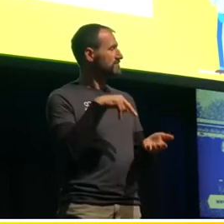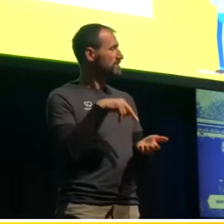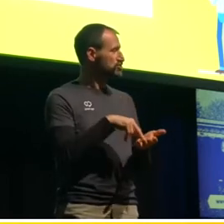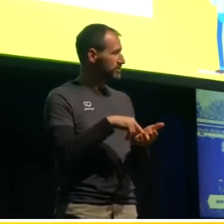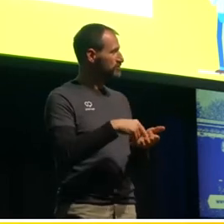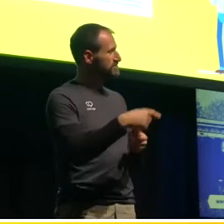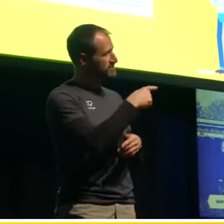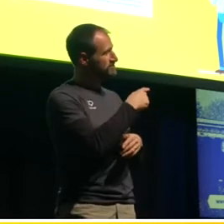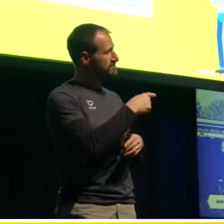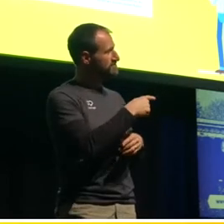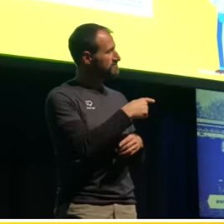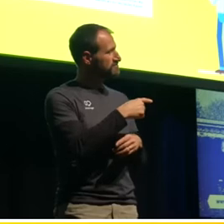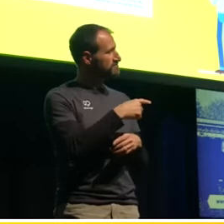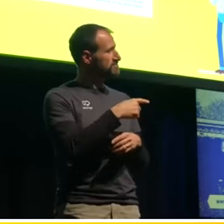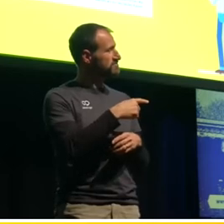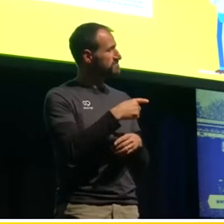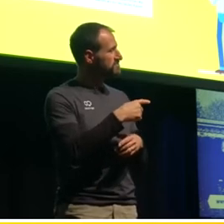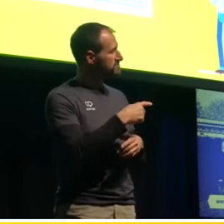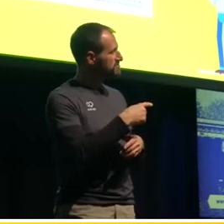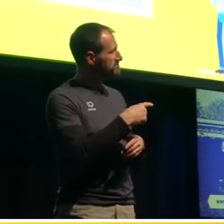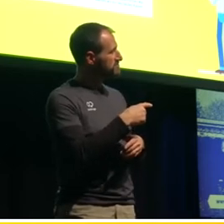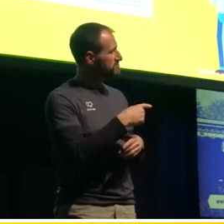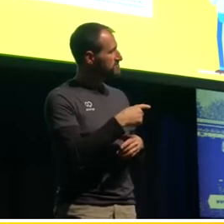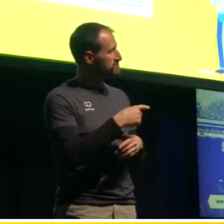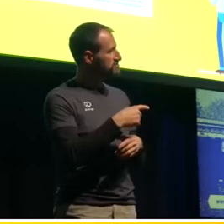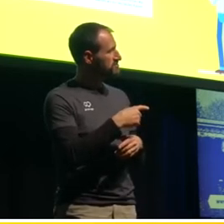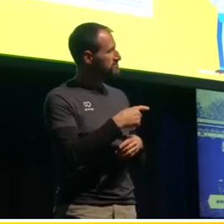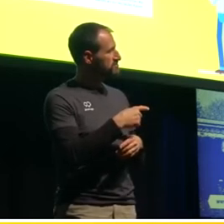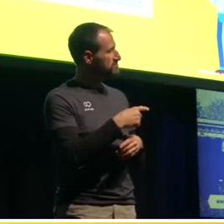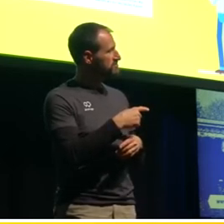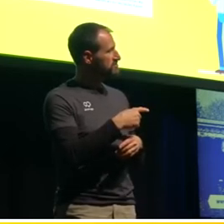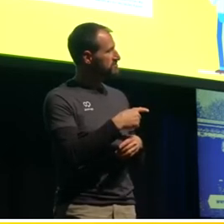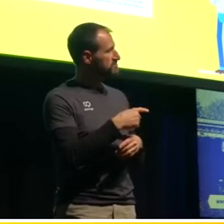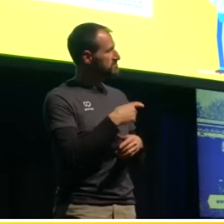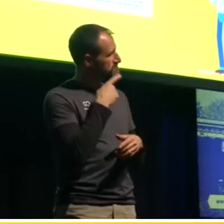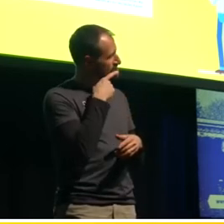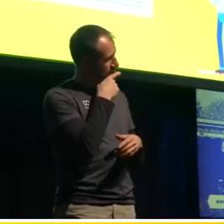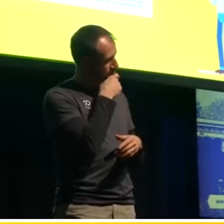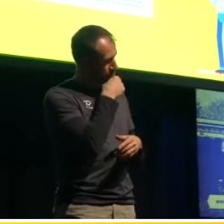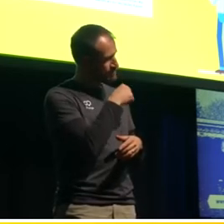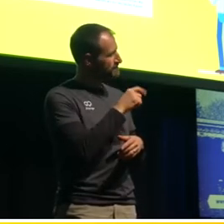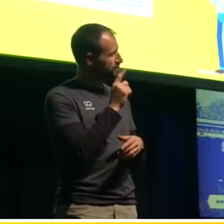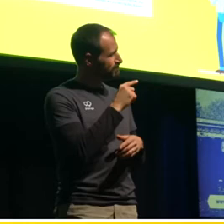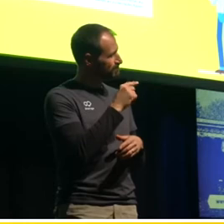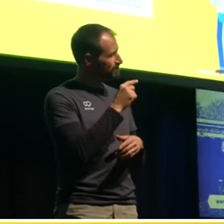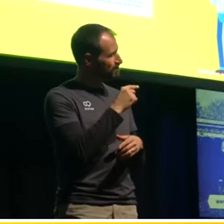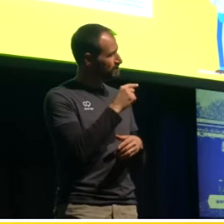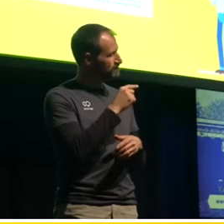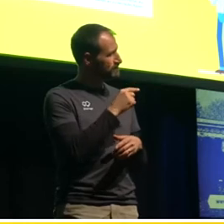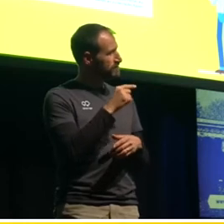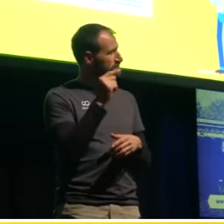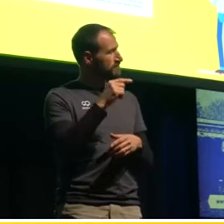first, there's only the app shell, right? With laser. No, can't see. Can you see that? Yeah. So here you have the